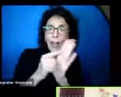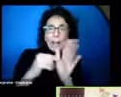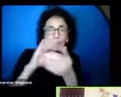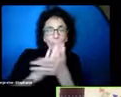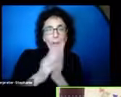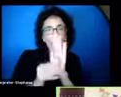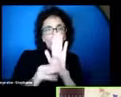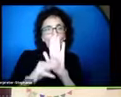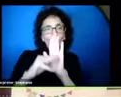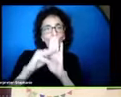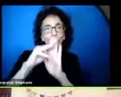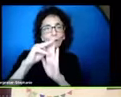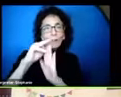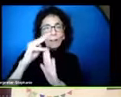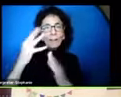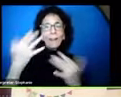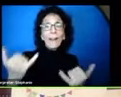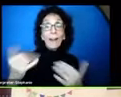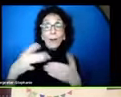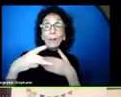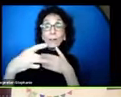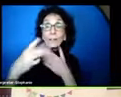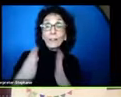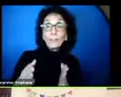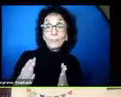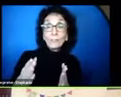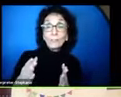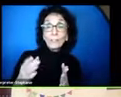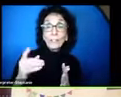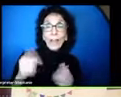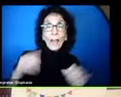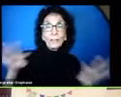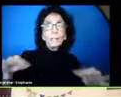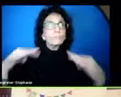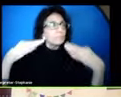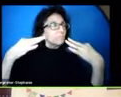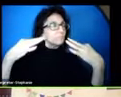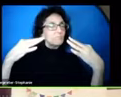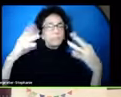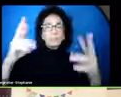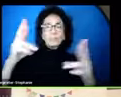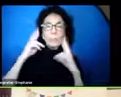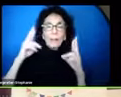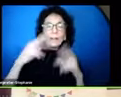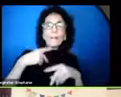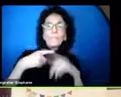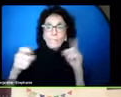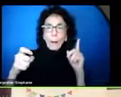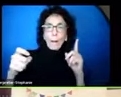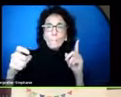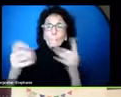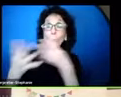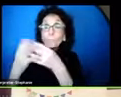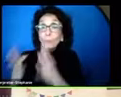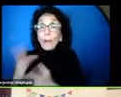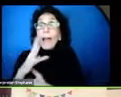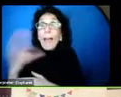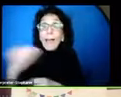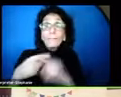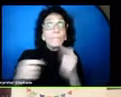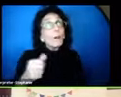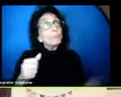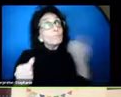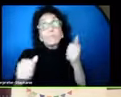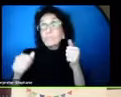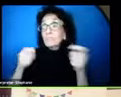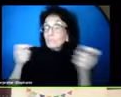a leader that engineered respect from both inmates and prison administrators alike.